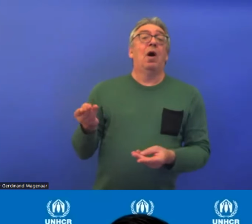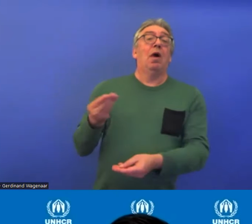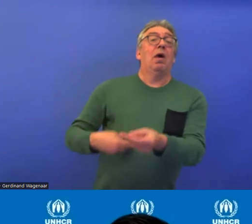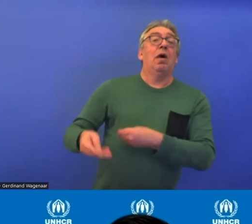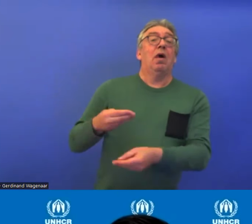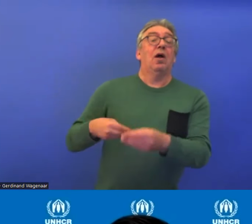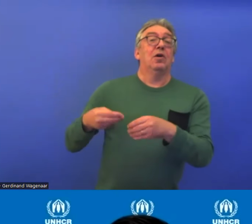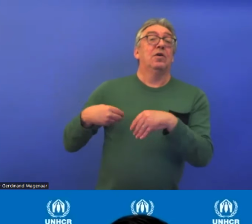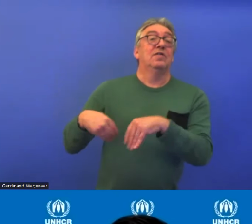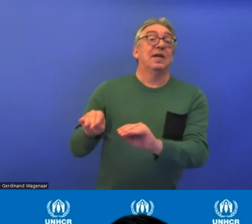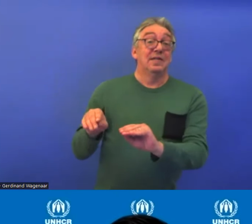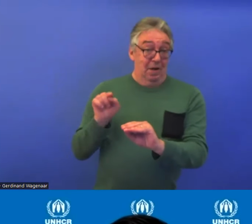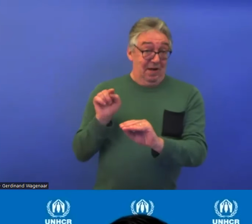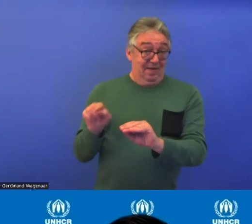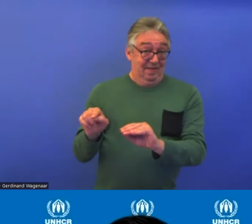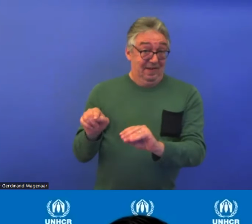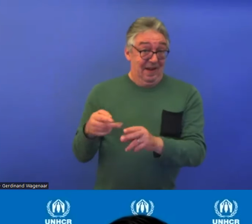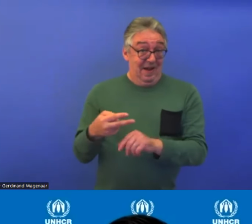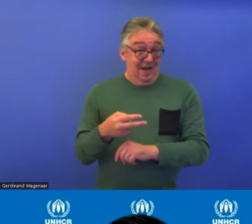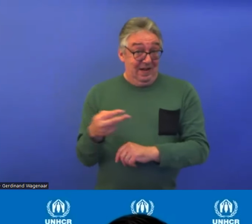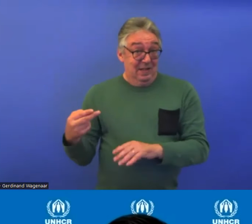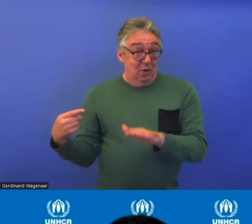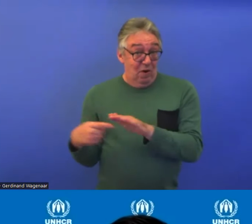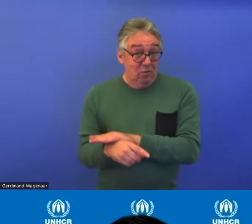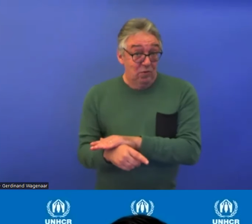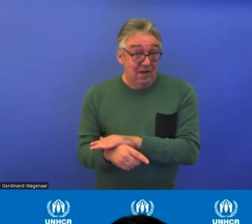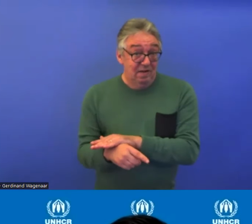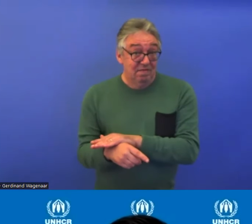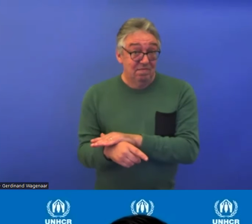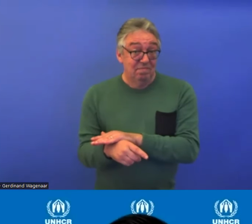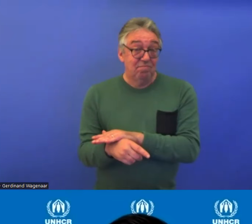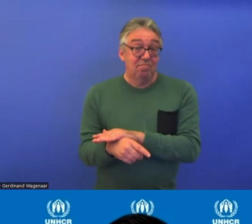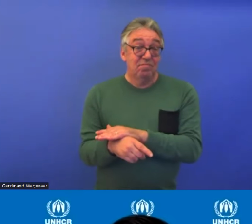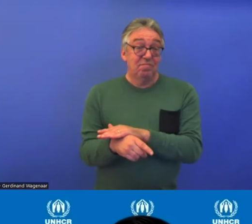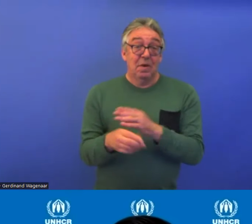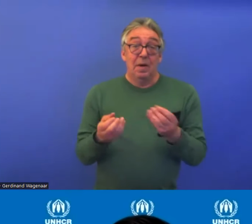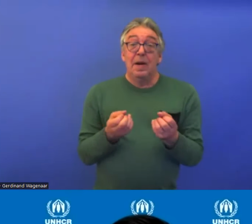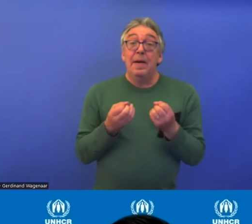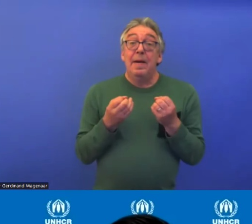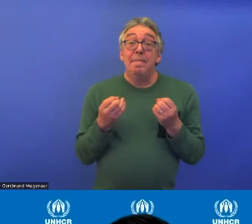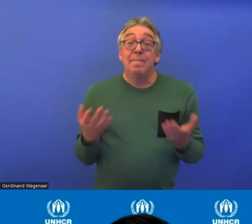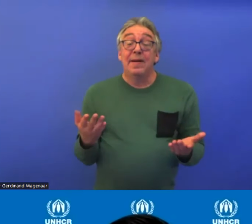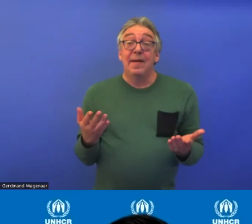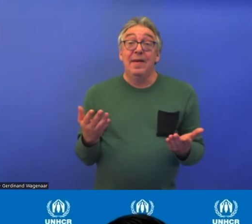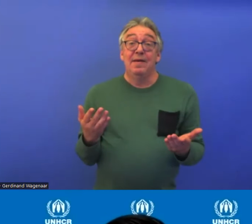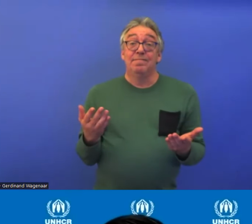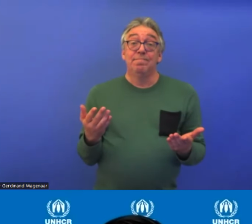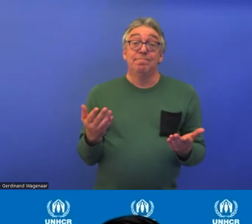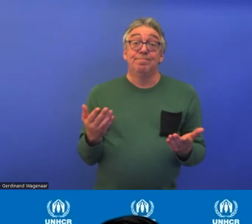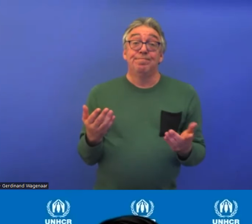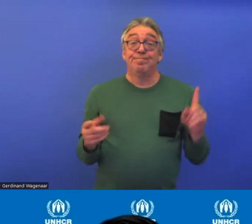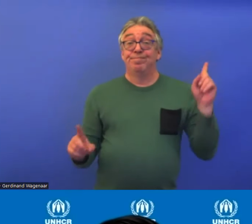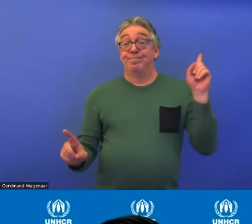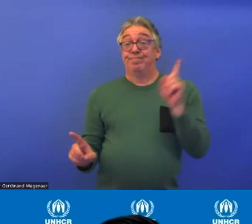as refugees, or could be classified as refugees or stateless, as they often lose their identity documents due to the